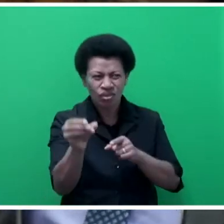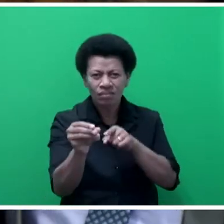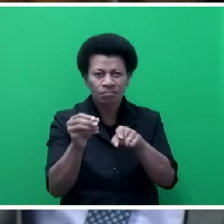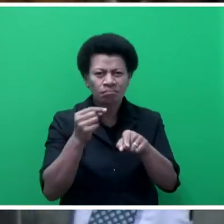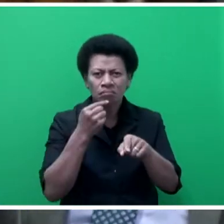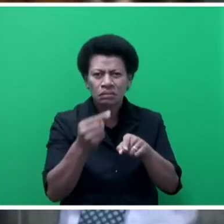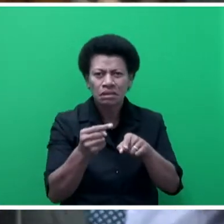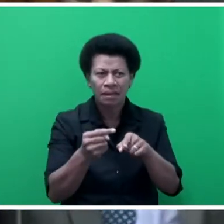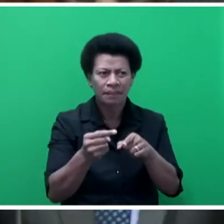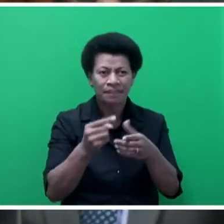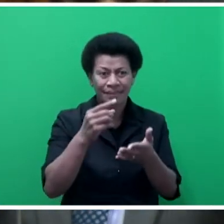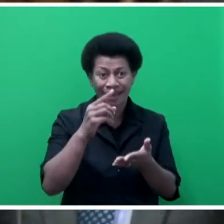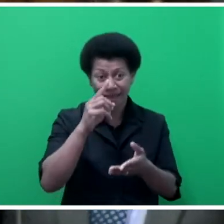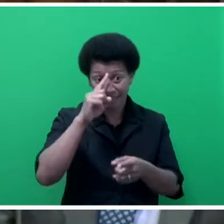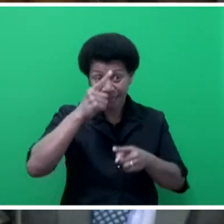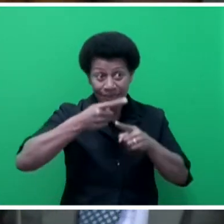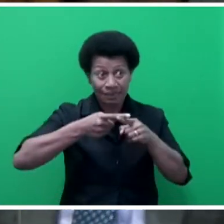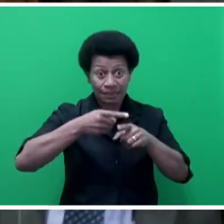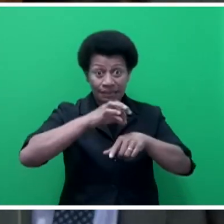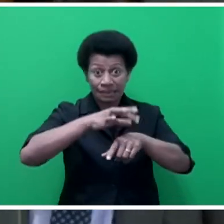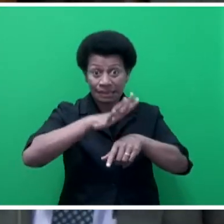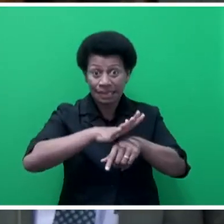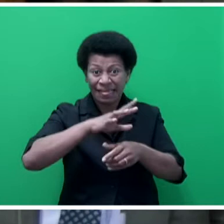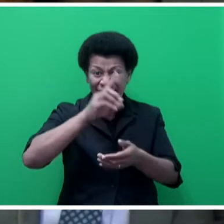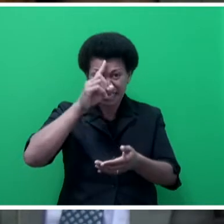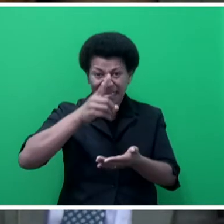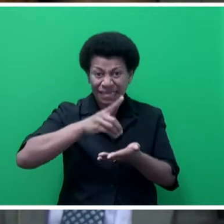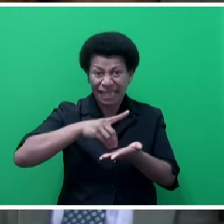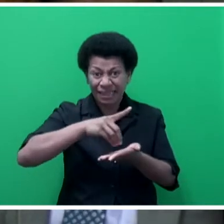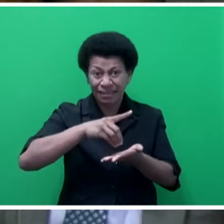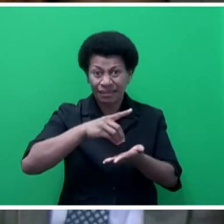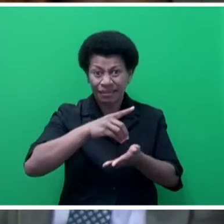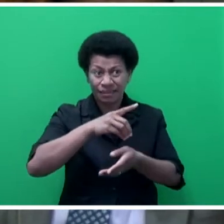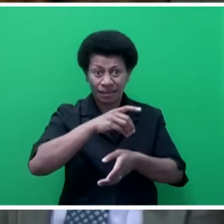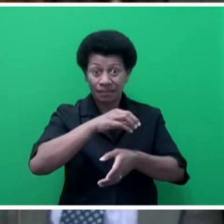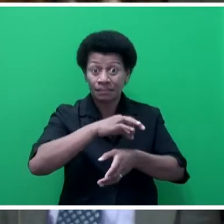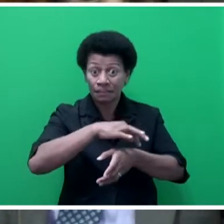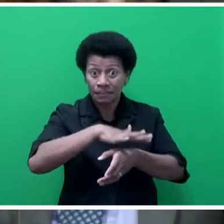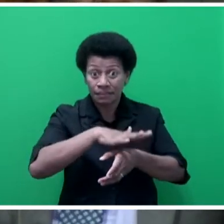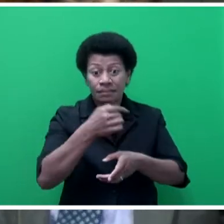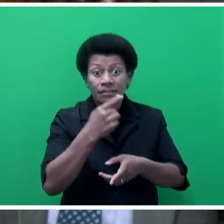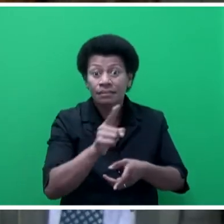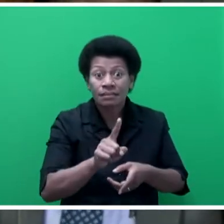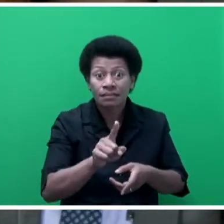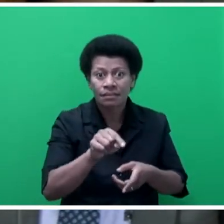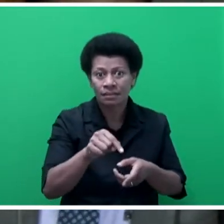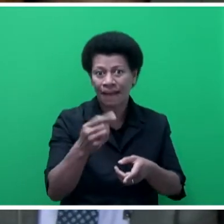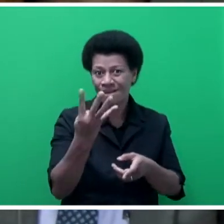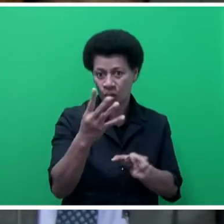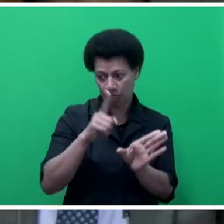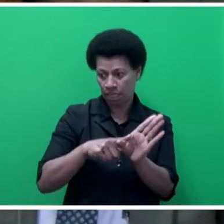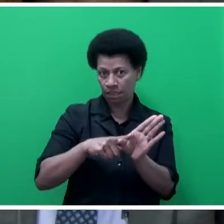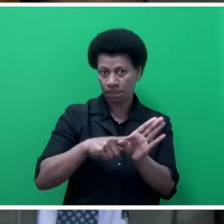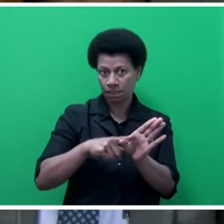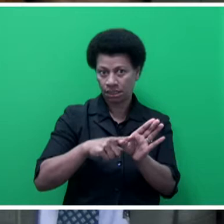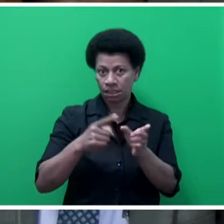with dengue, they would have it within the 3 months during the rainy season. In the past 4 years, they've had dengue in, out for